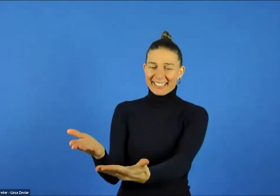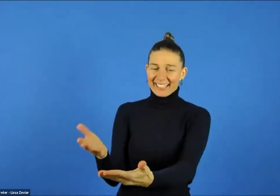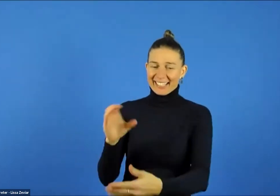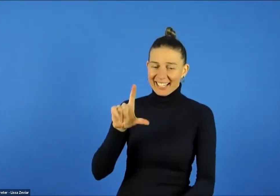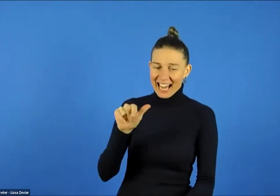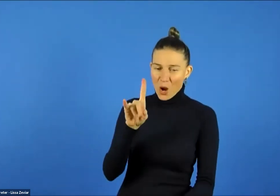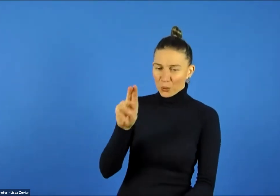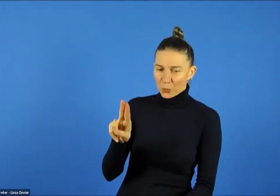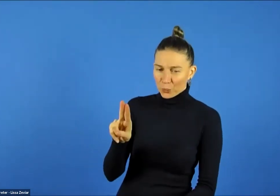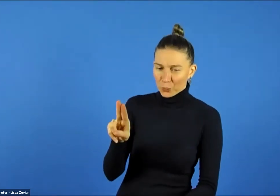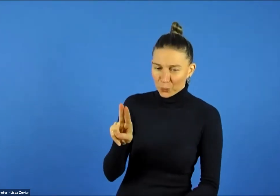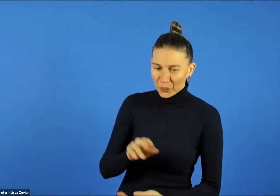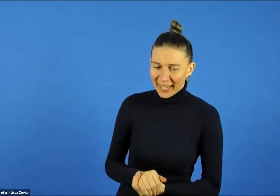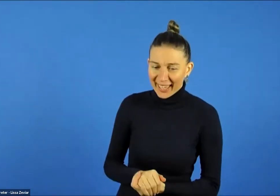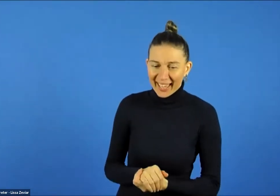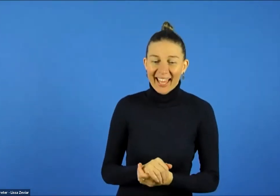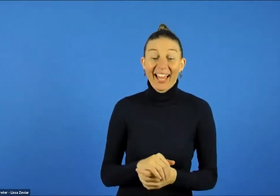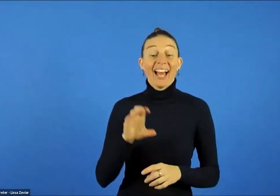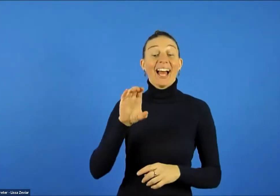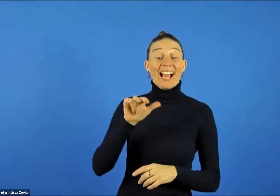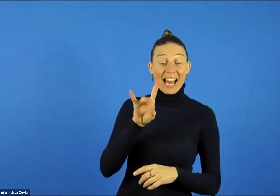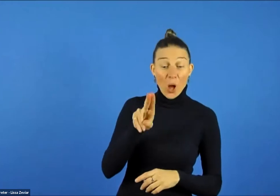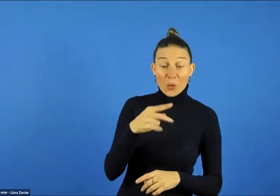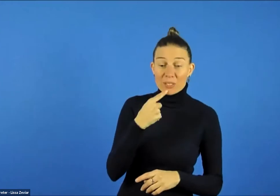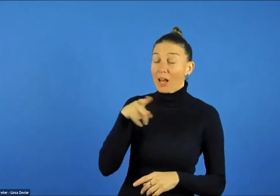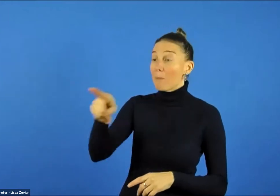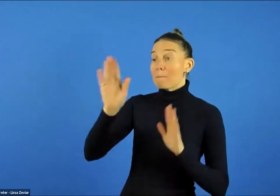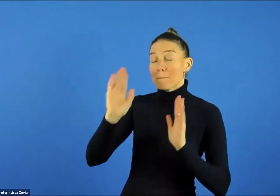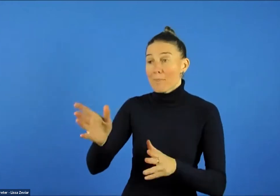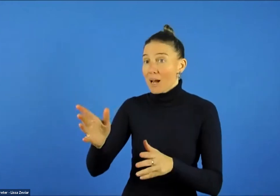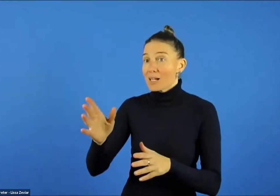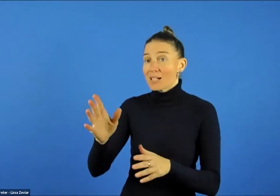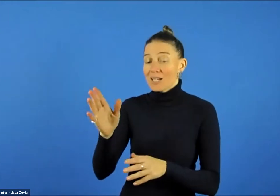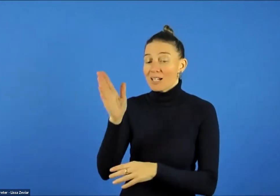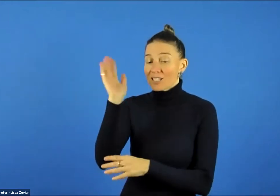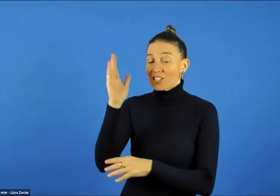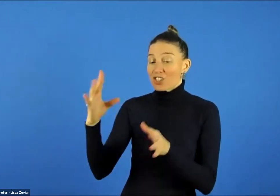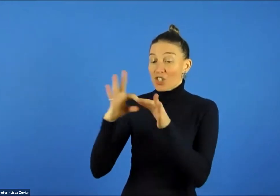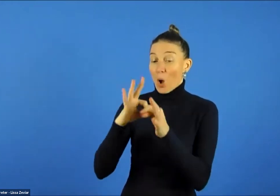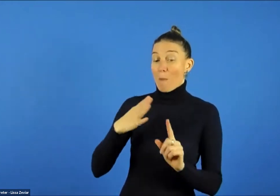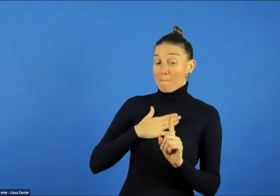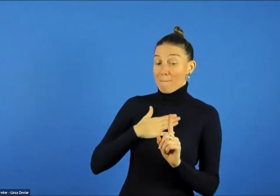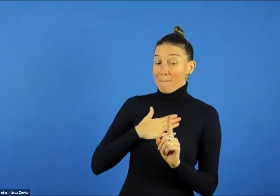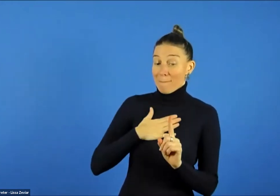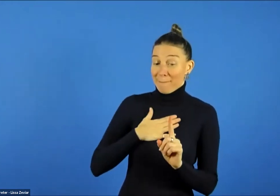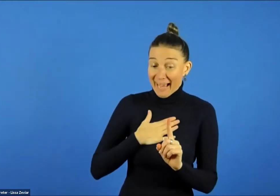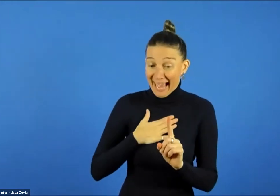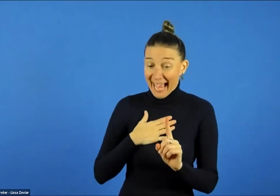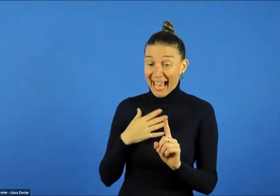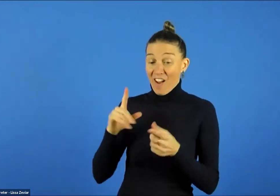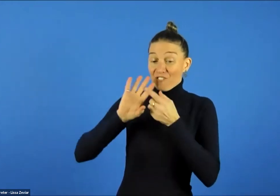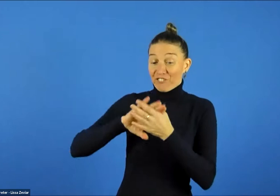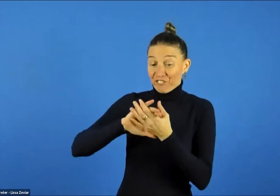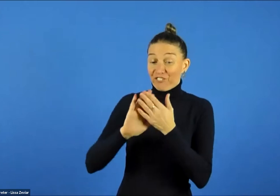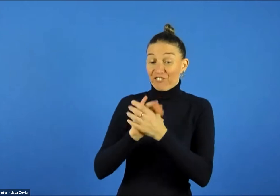worries. Actually, you need to talk to one of my friends. She's a fashion designer and is currently developing something in that area.